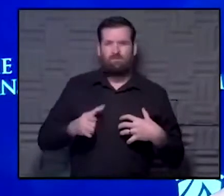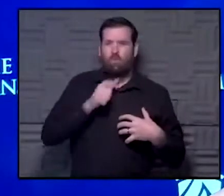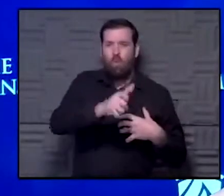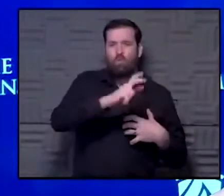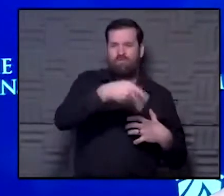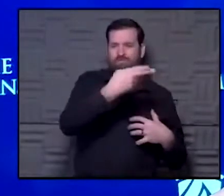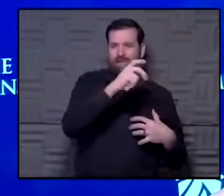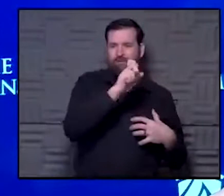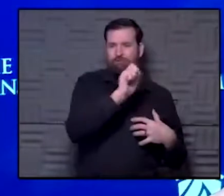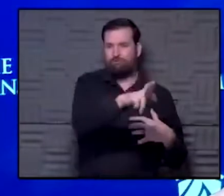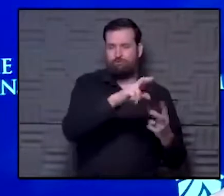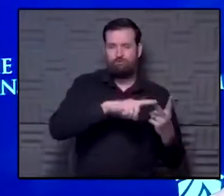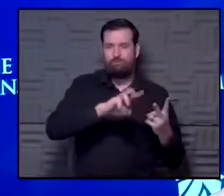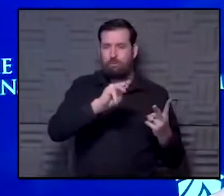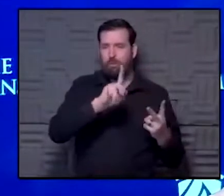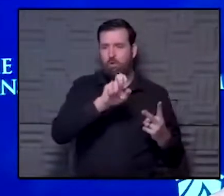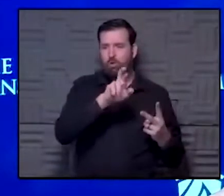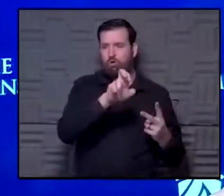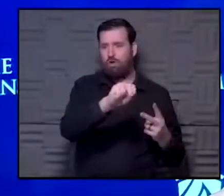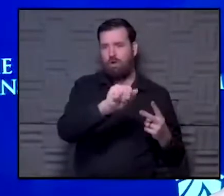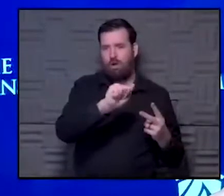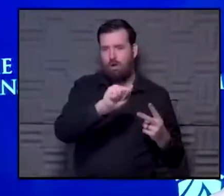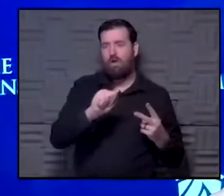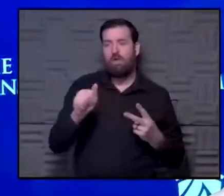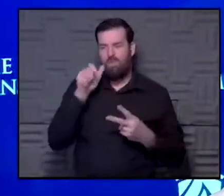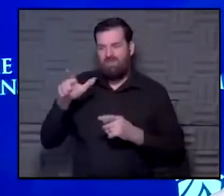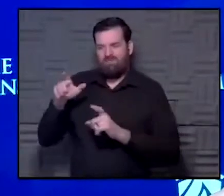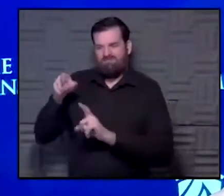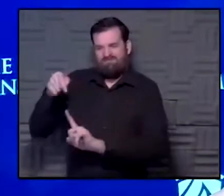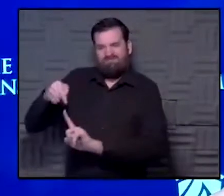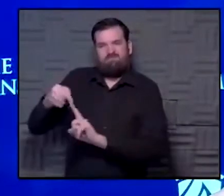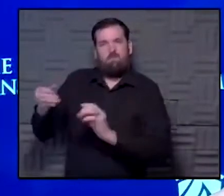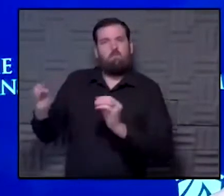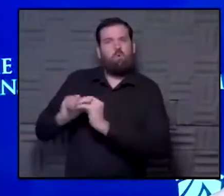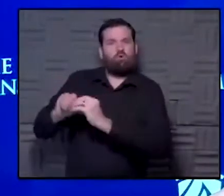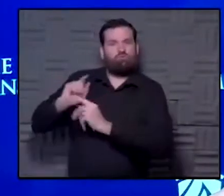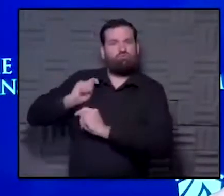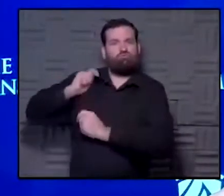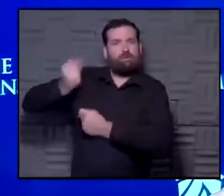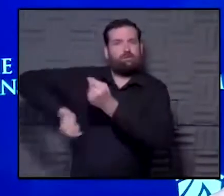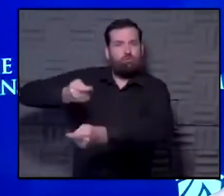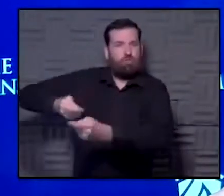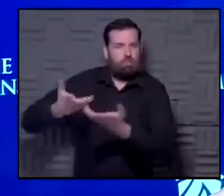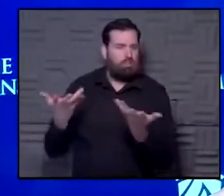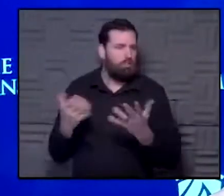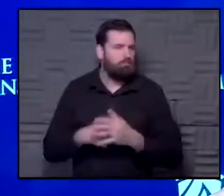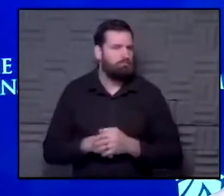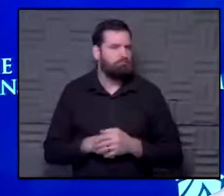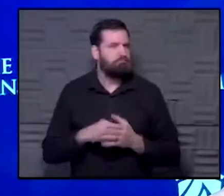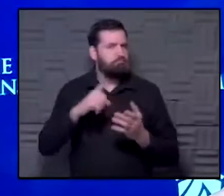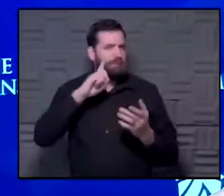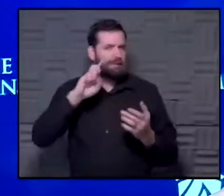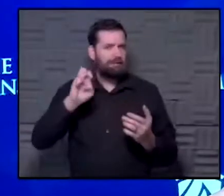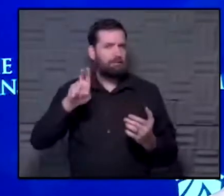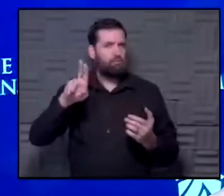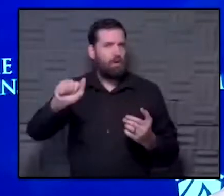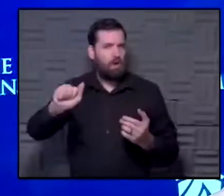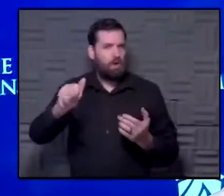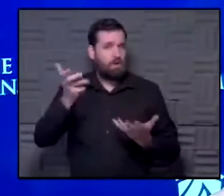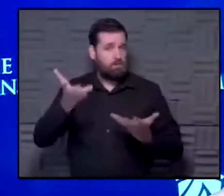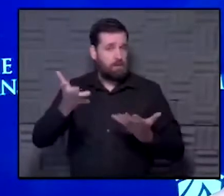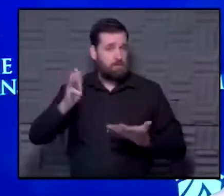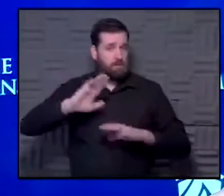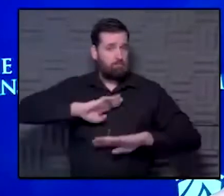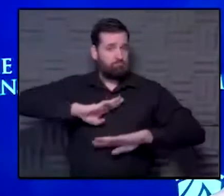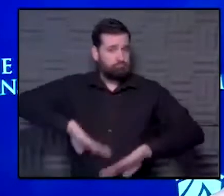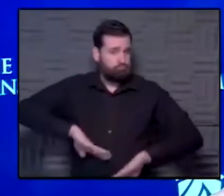Moderna. I'm going to wait for the one that's more traditional. I hear that a lot. Do you think that the EUA of this may ease some